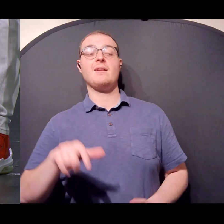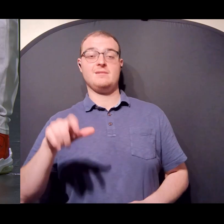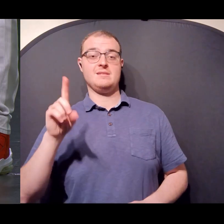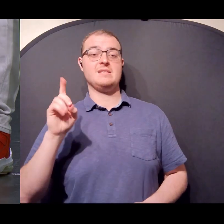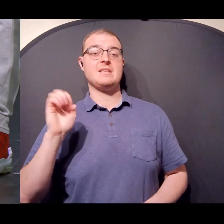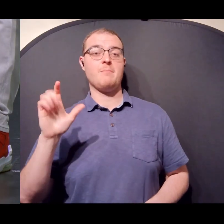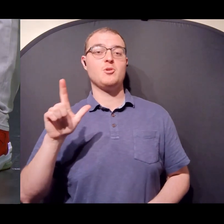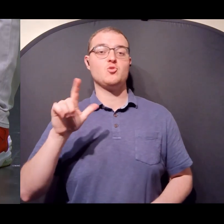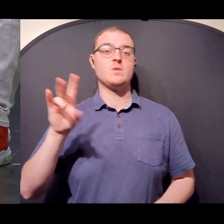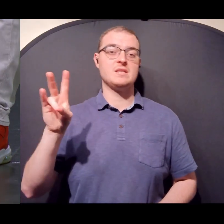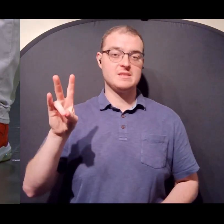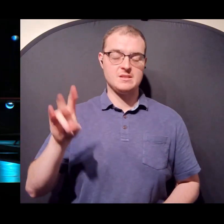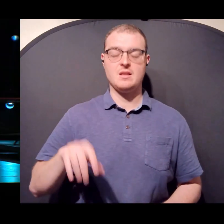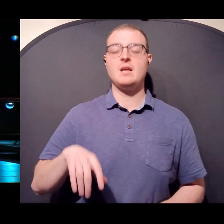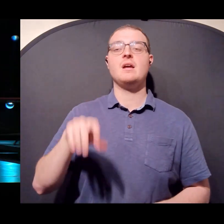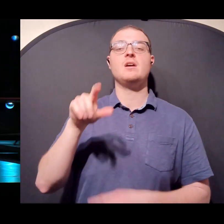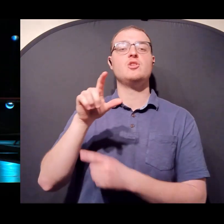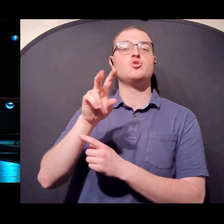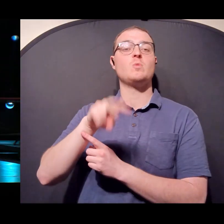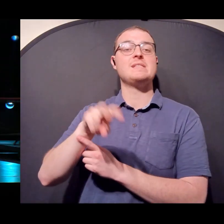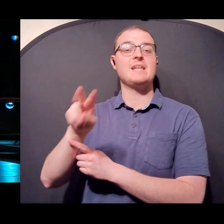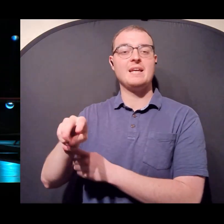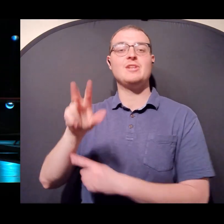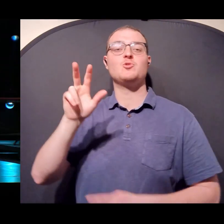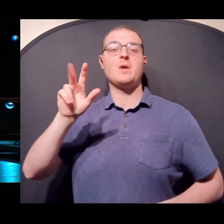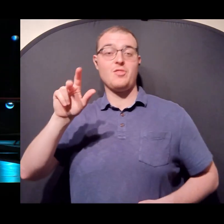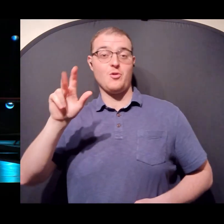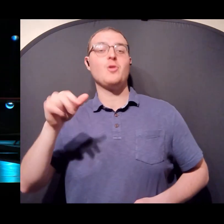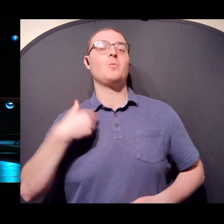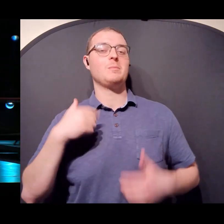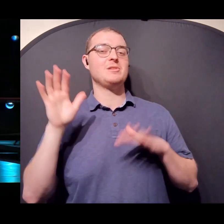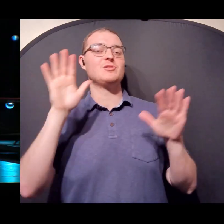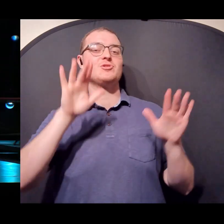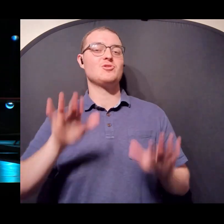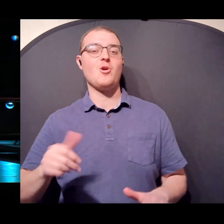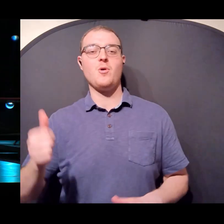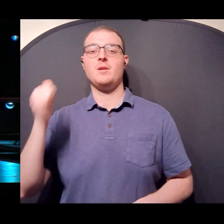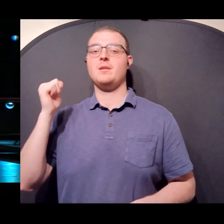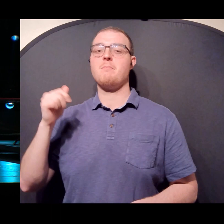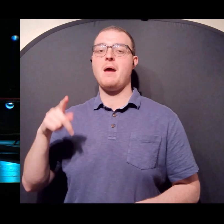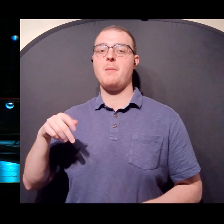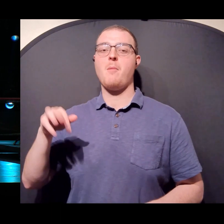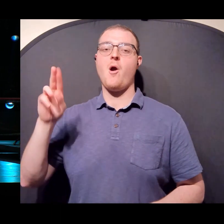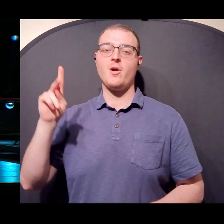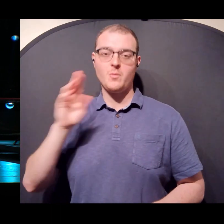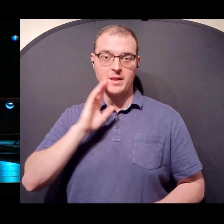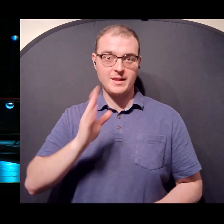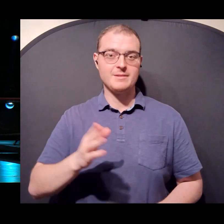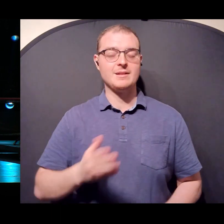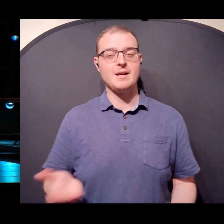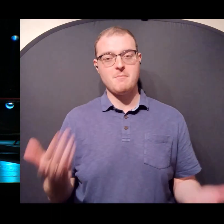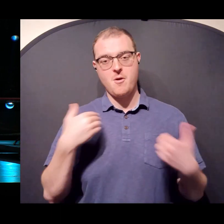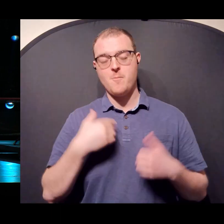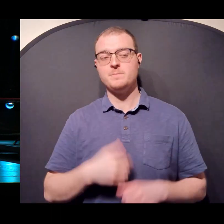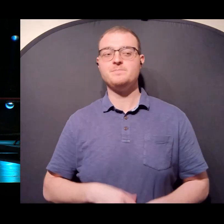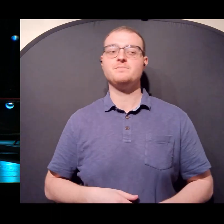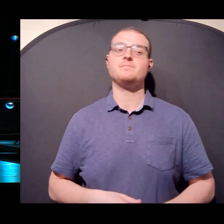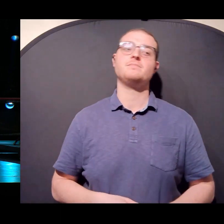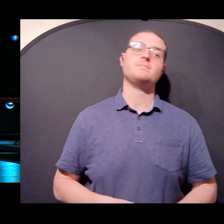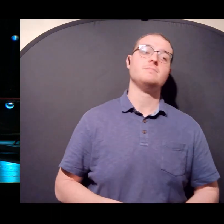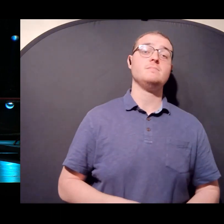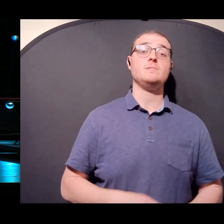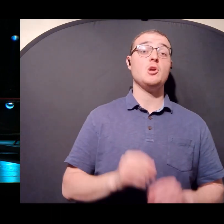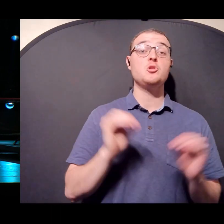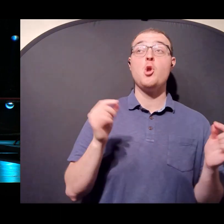I'll take care of that one December 22nd and 23rd. Snow in the back of the Rock Park. Come on, somebody. No pain,